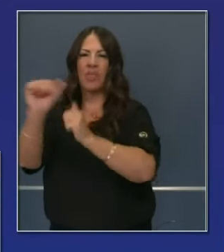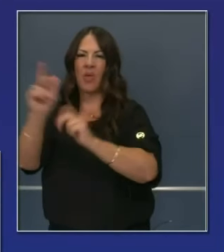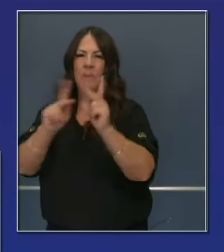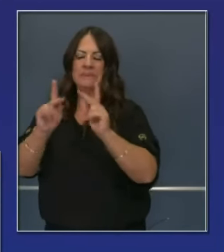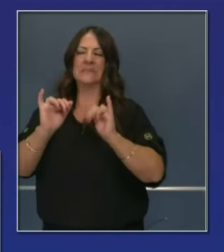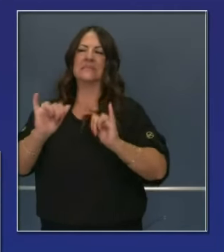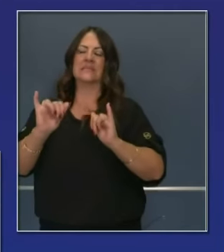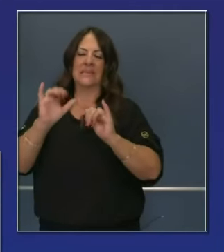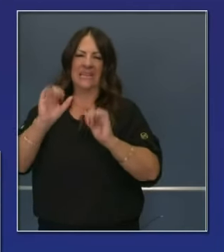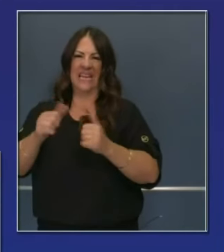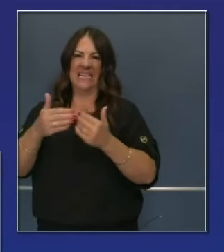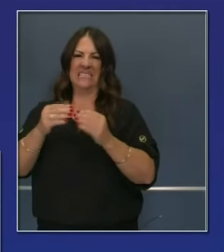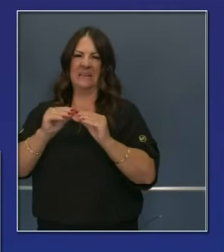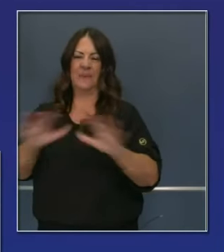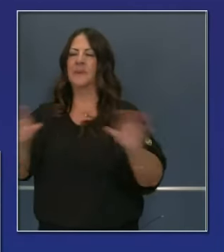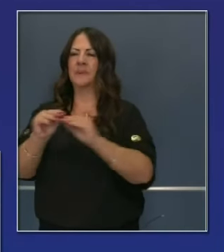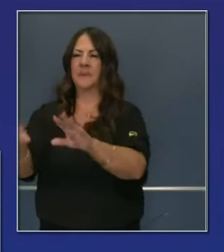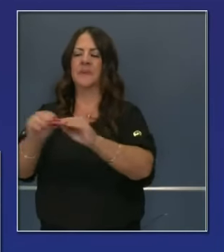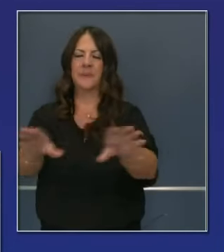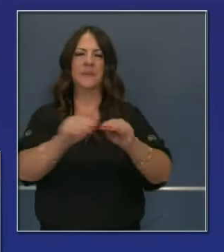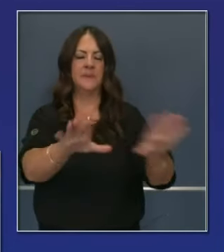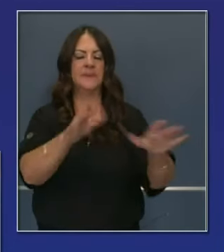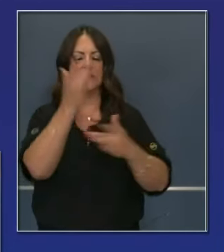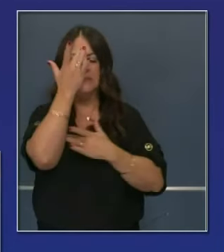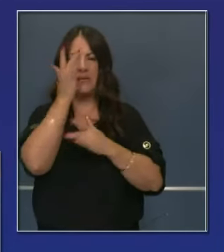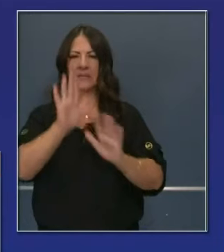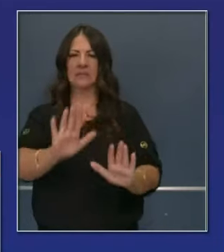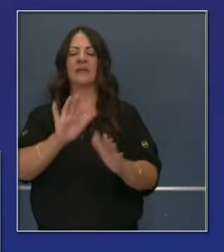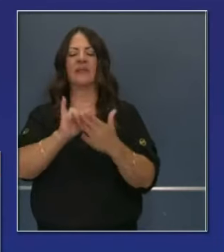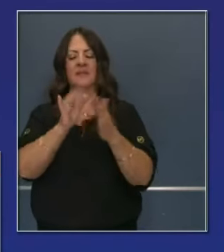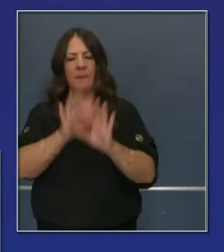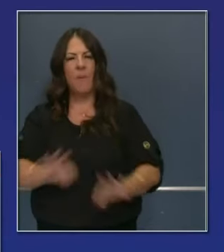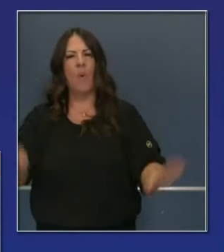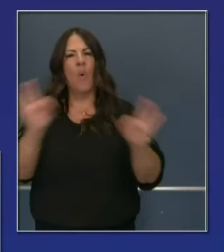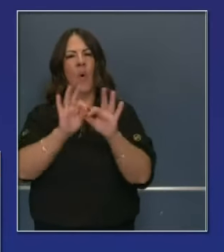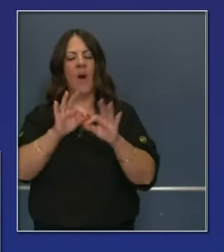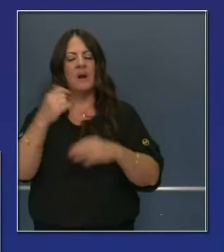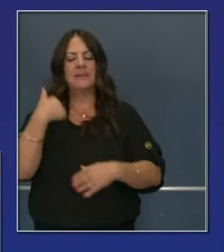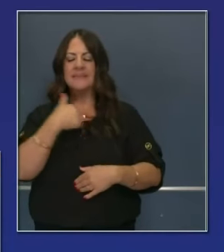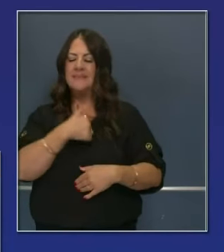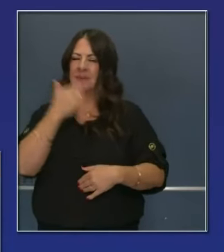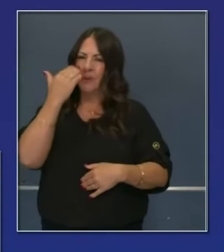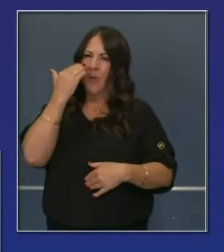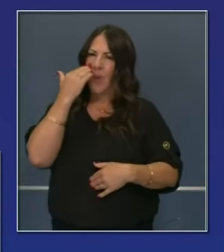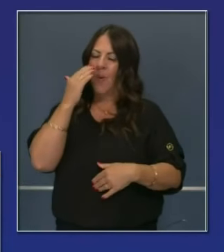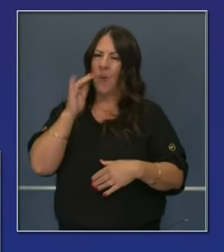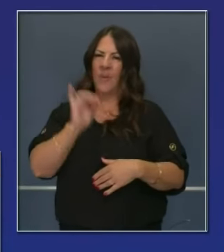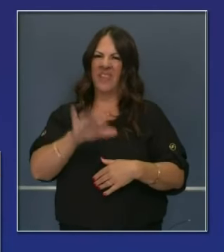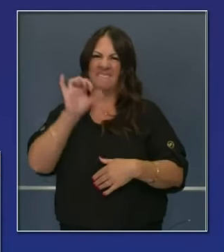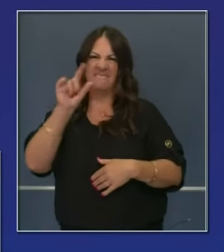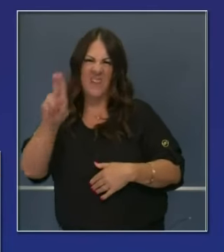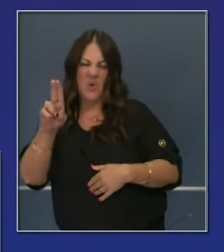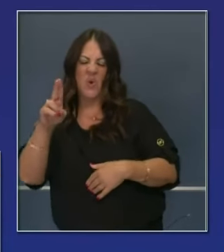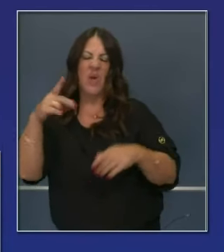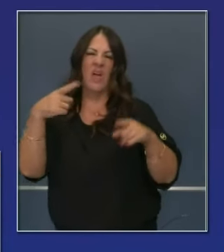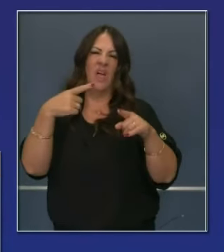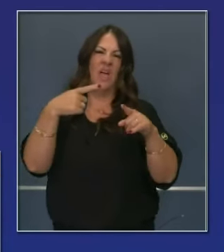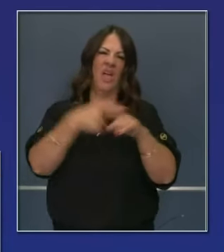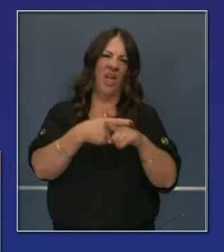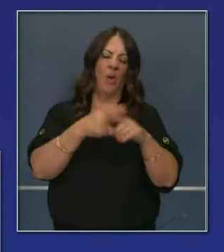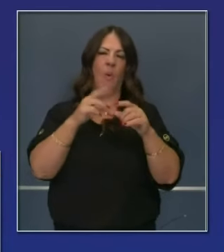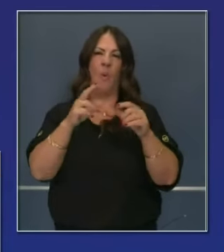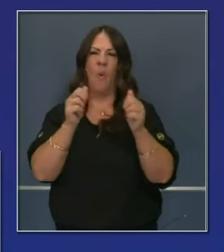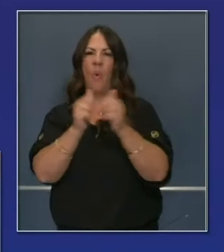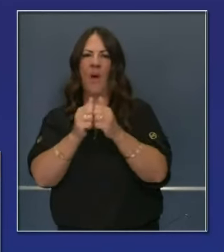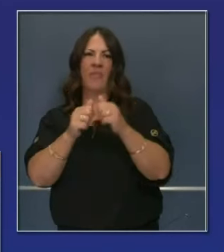real concern, and that's why we're being very sober, and forgive me, stubborn about some industries in the state